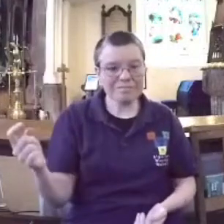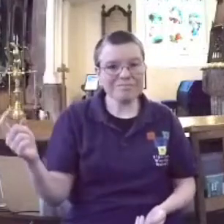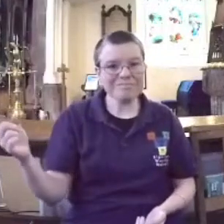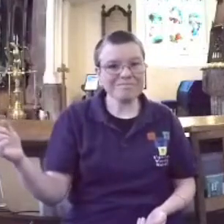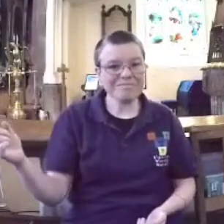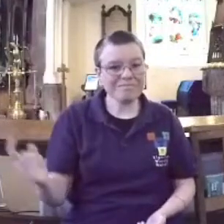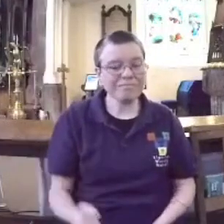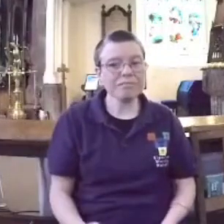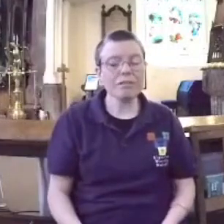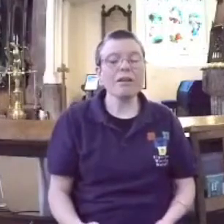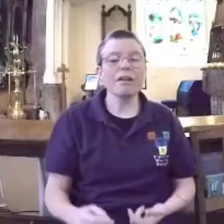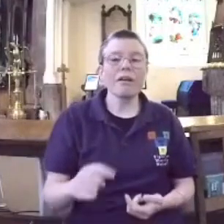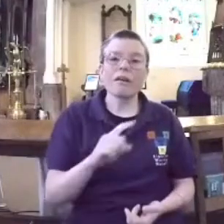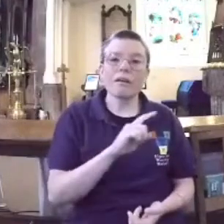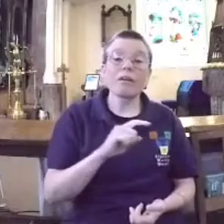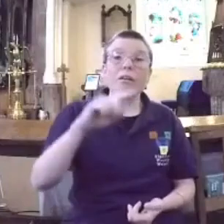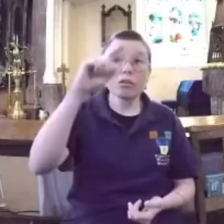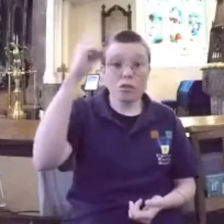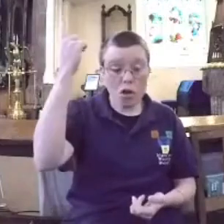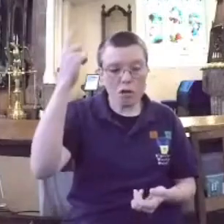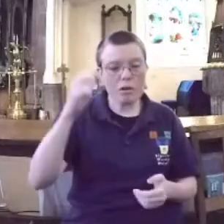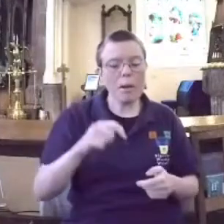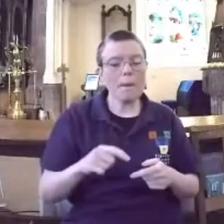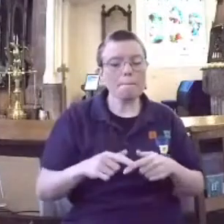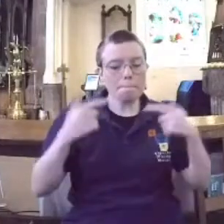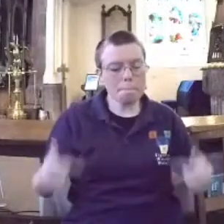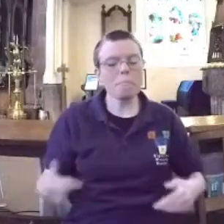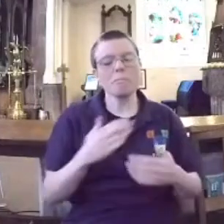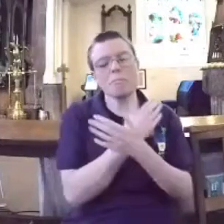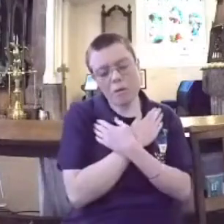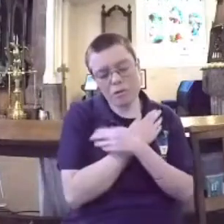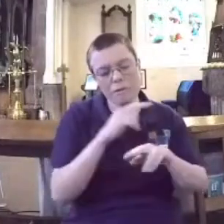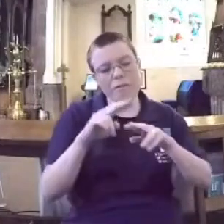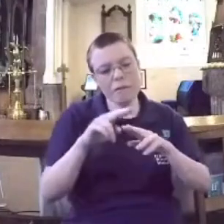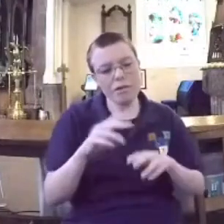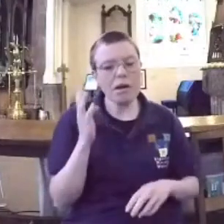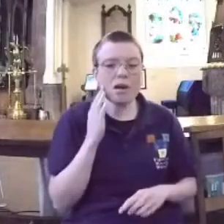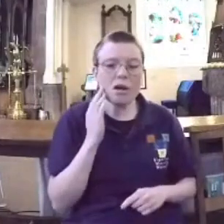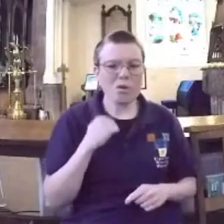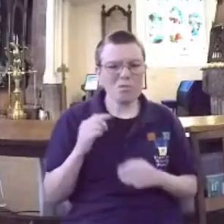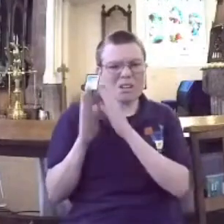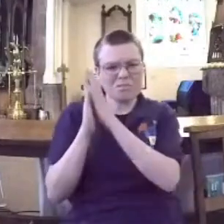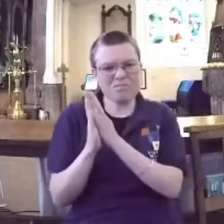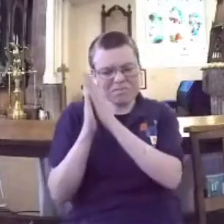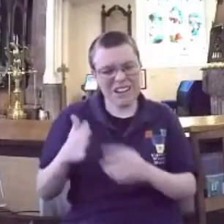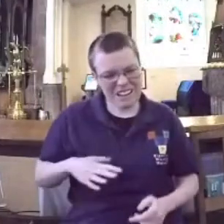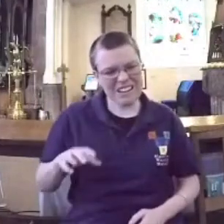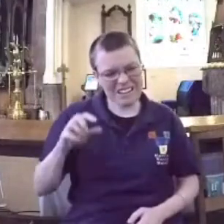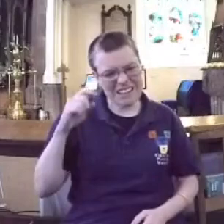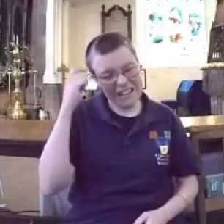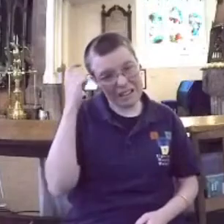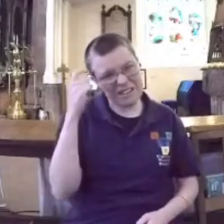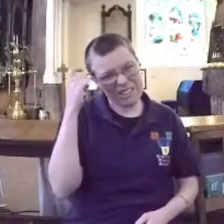we have the most loving of fathers. And when I was most in need of prayer during that time, I found prayer difficult.